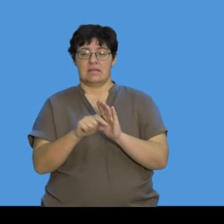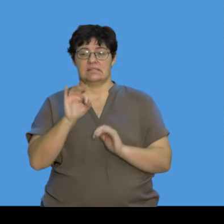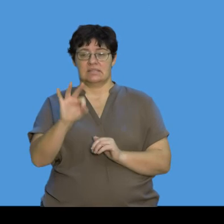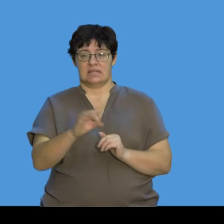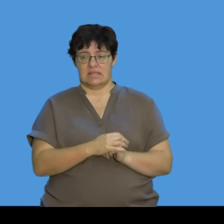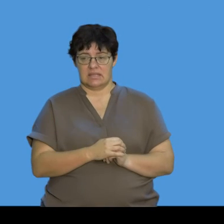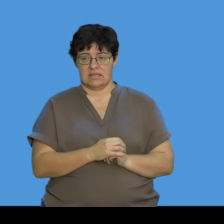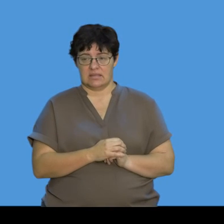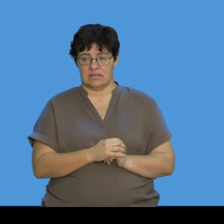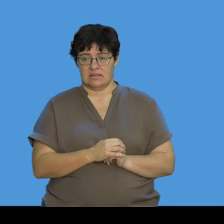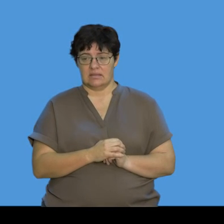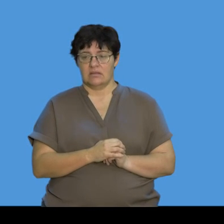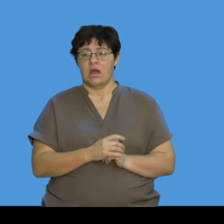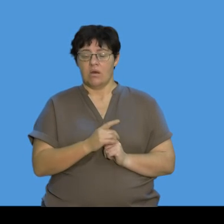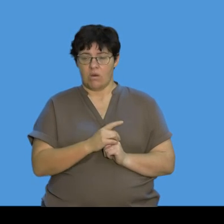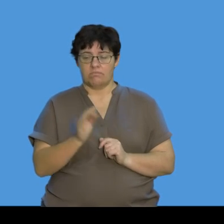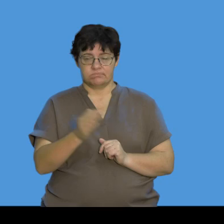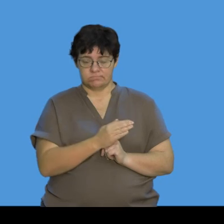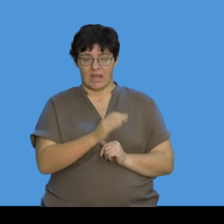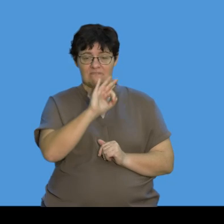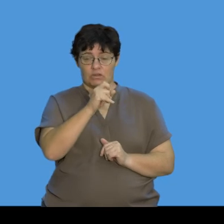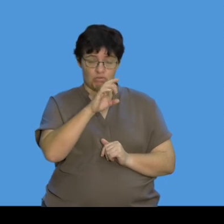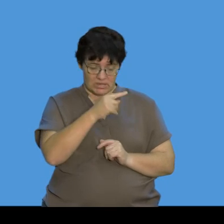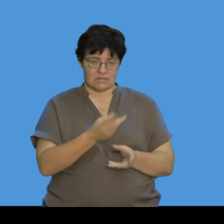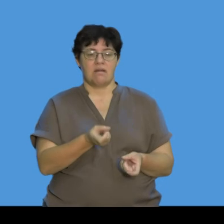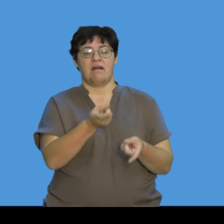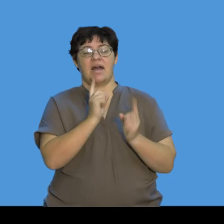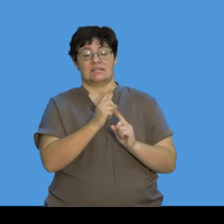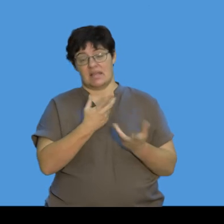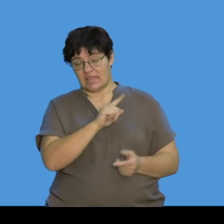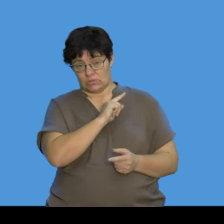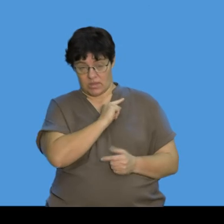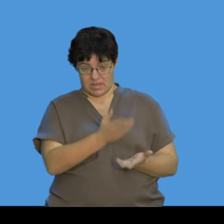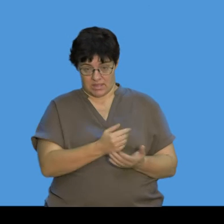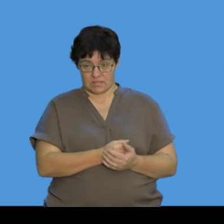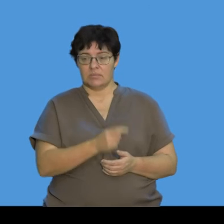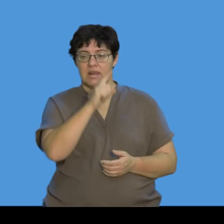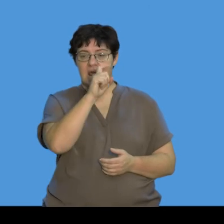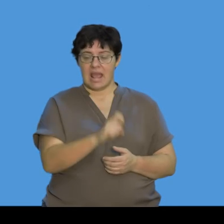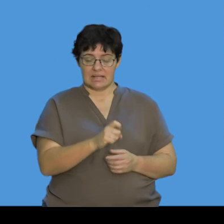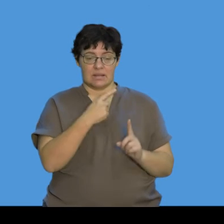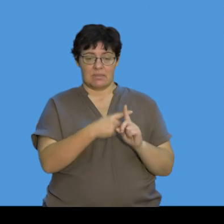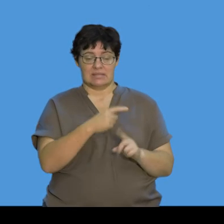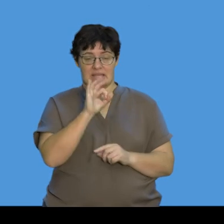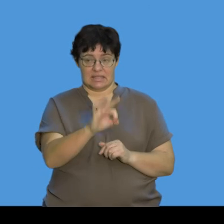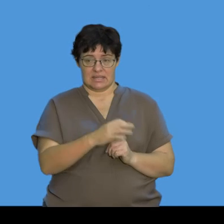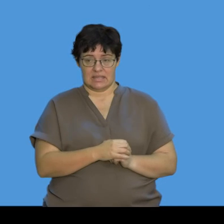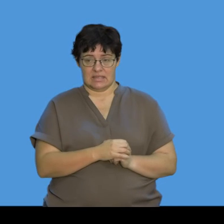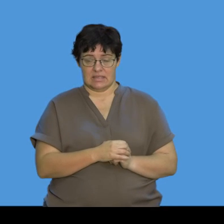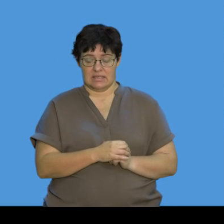3. Factorize this, it gives me my answers. So this will therefore be x plus